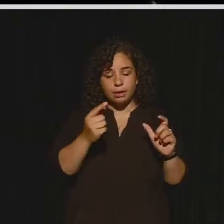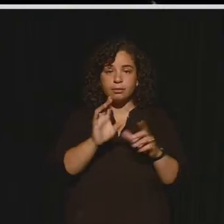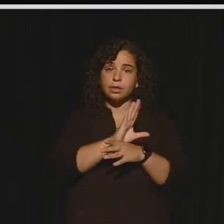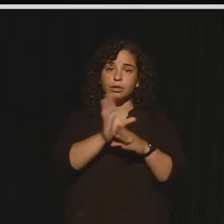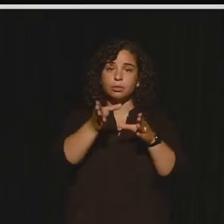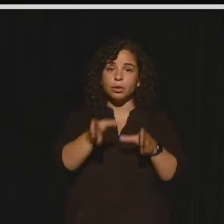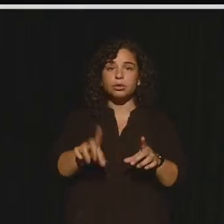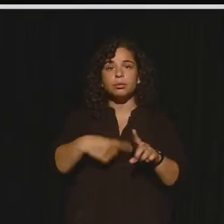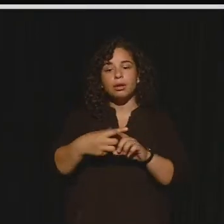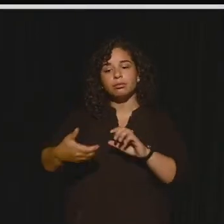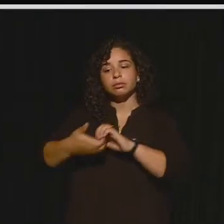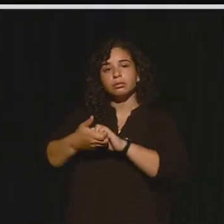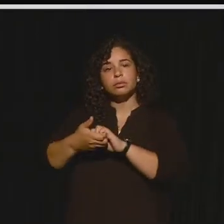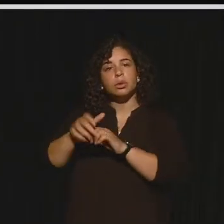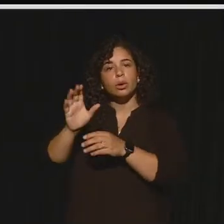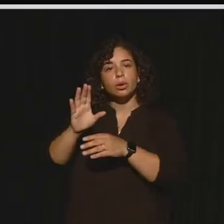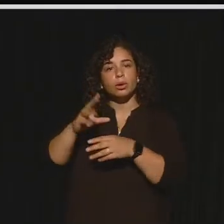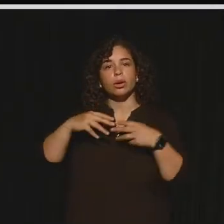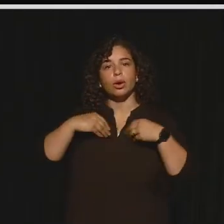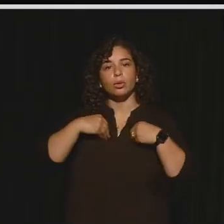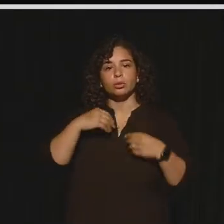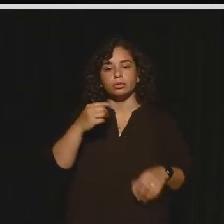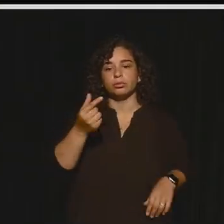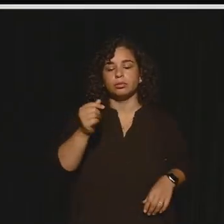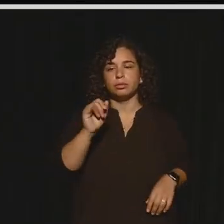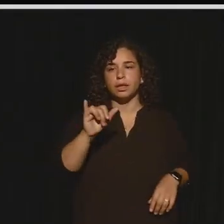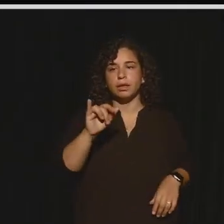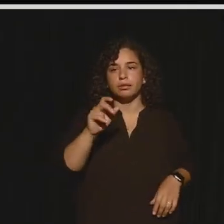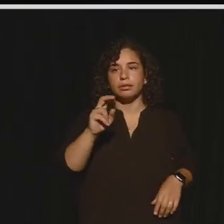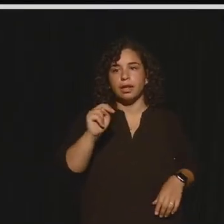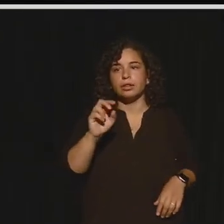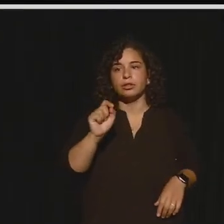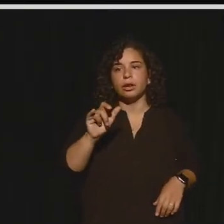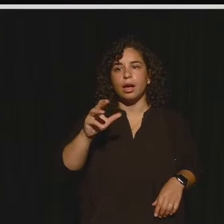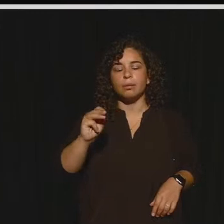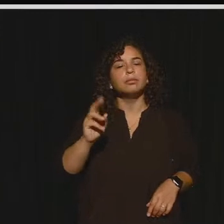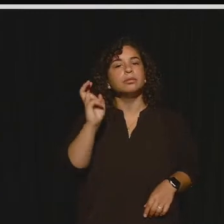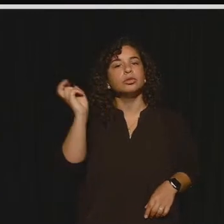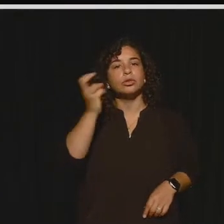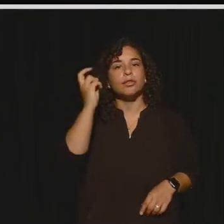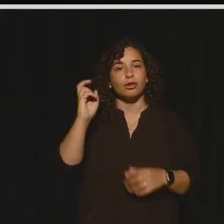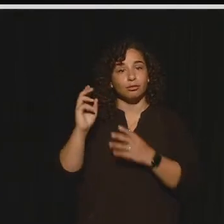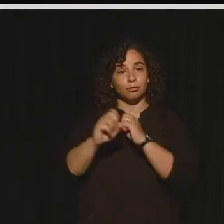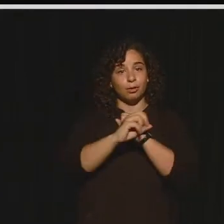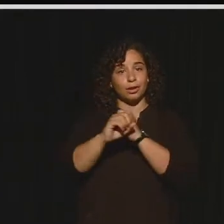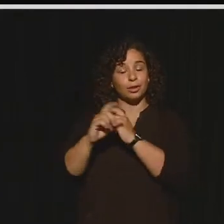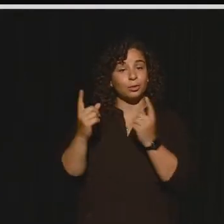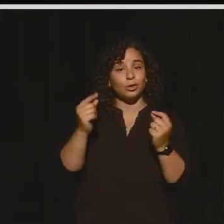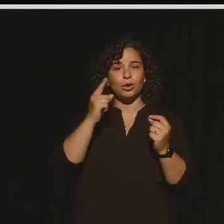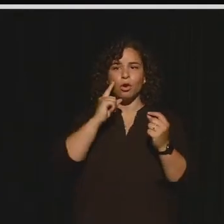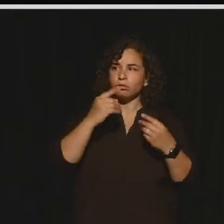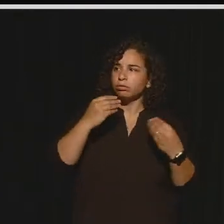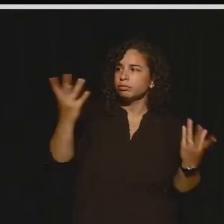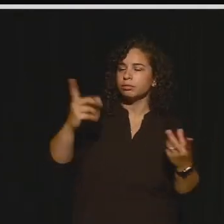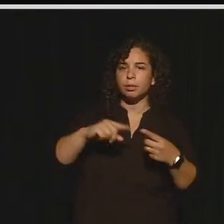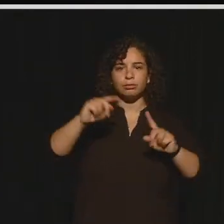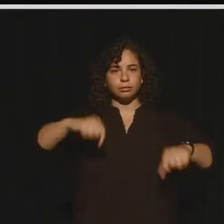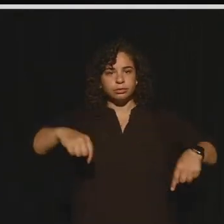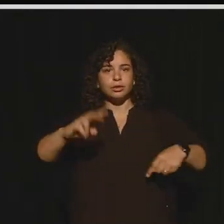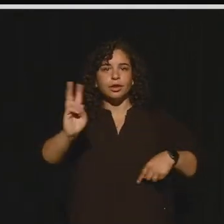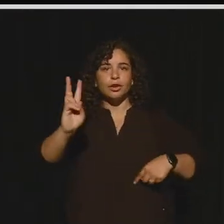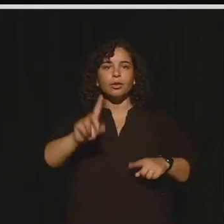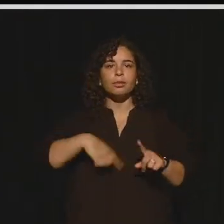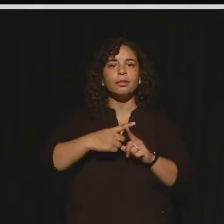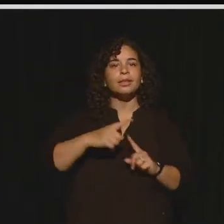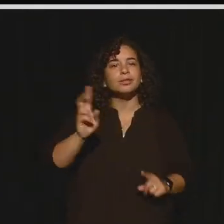gay, Vancouver-based business person and co-owner of gayvan.com, travel marketing. Praught has been promoting